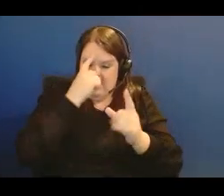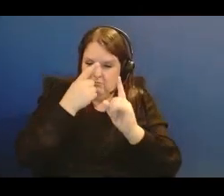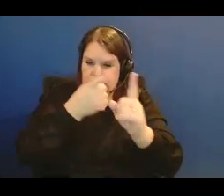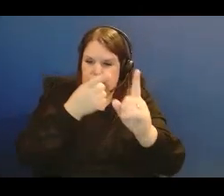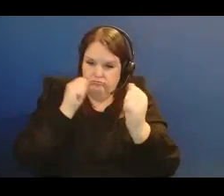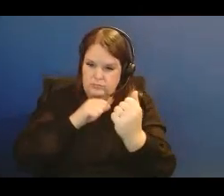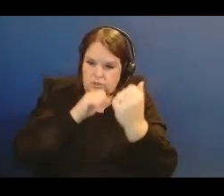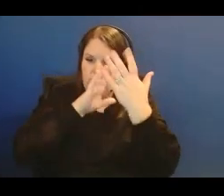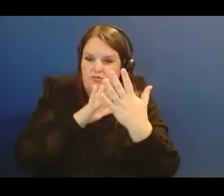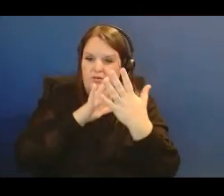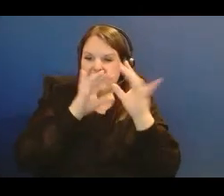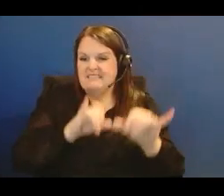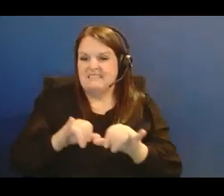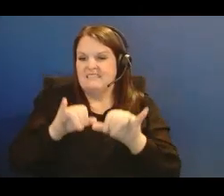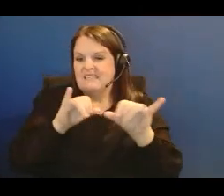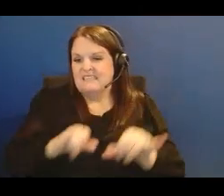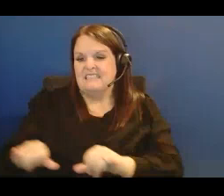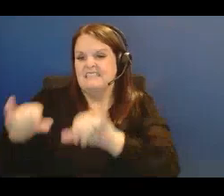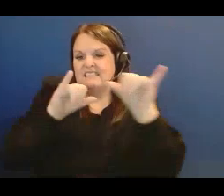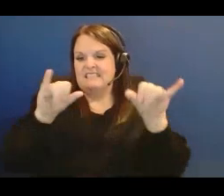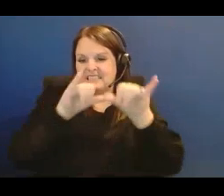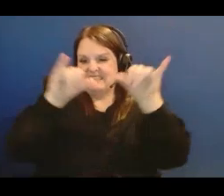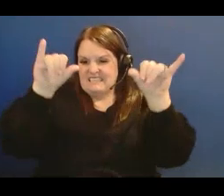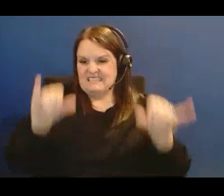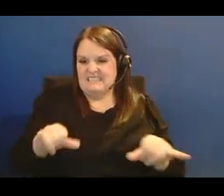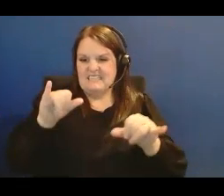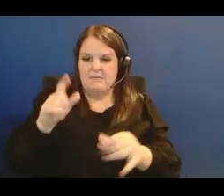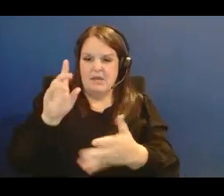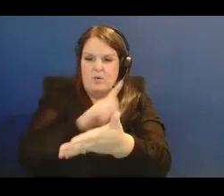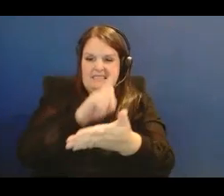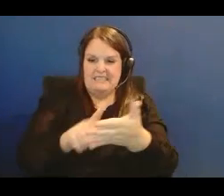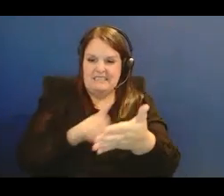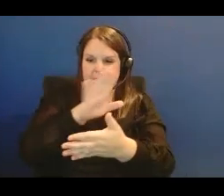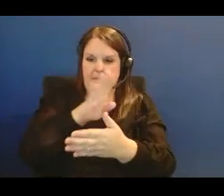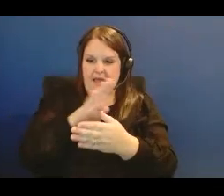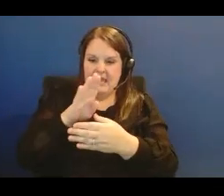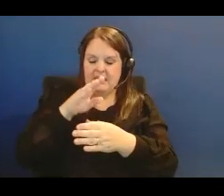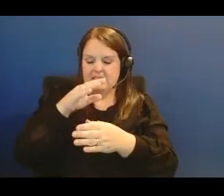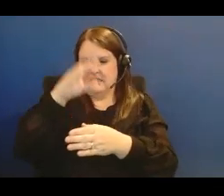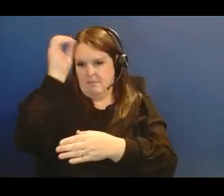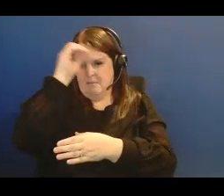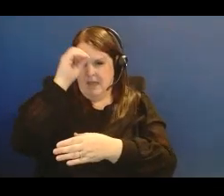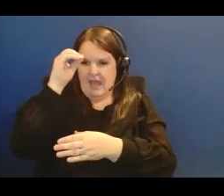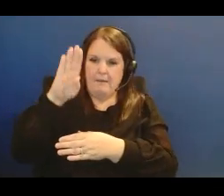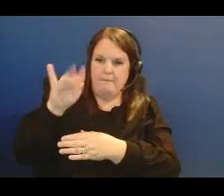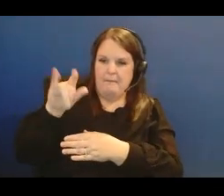systemic racism and reduce implicit bias. They talked about